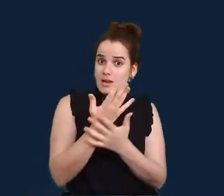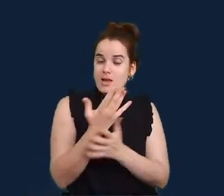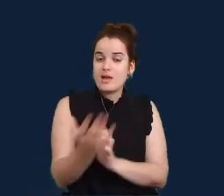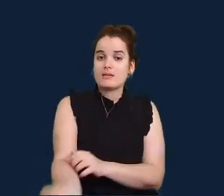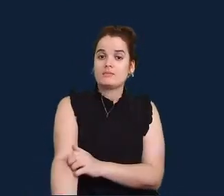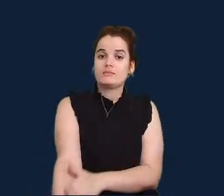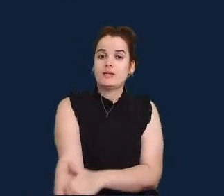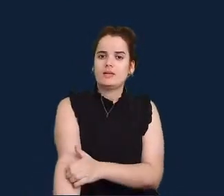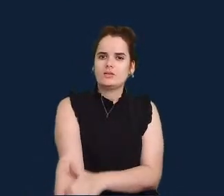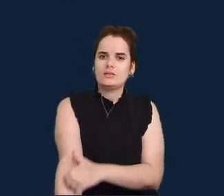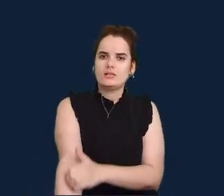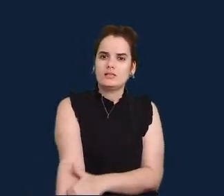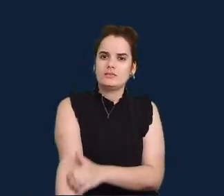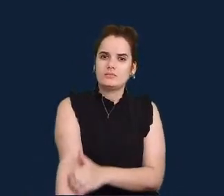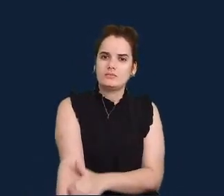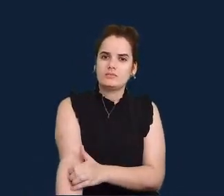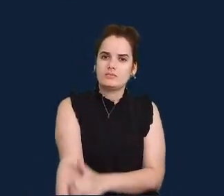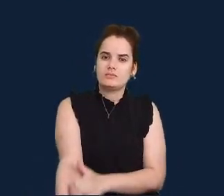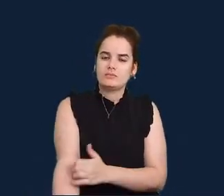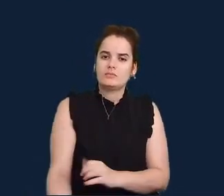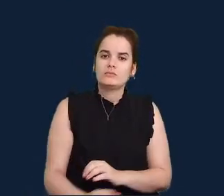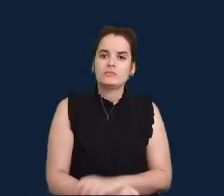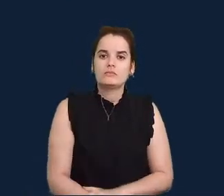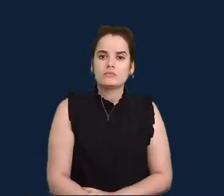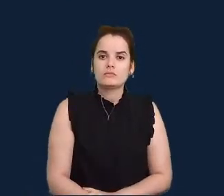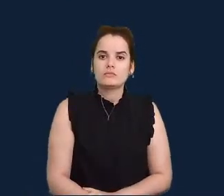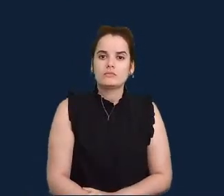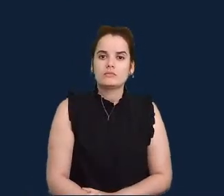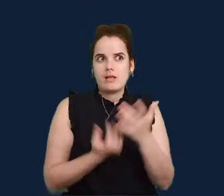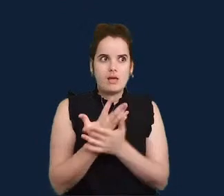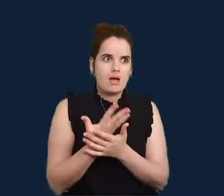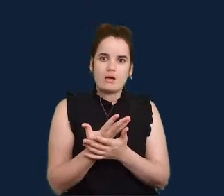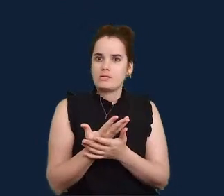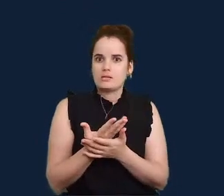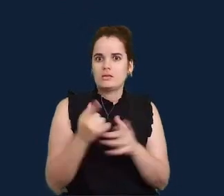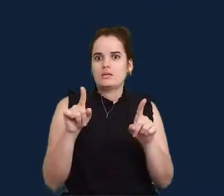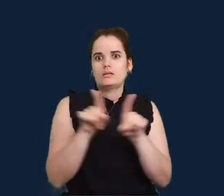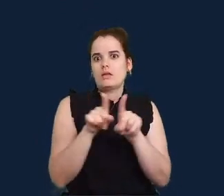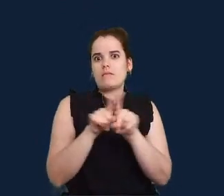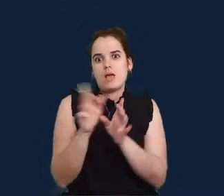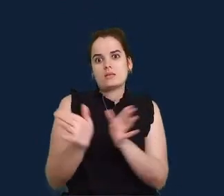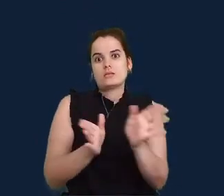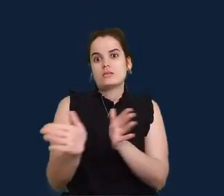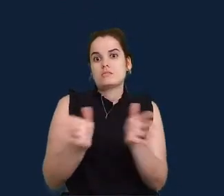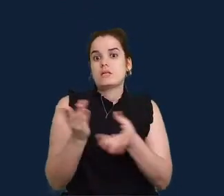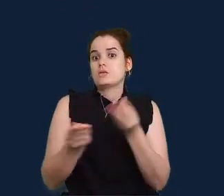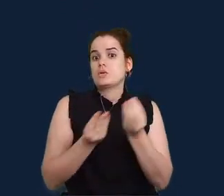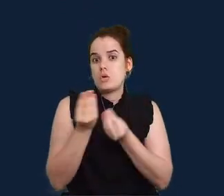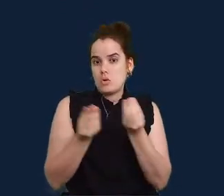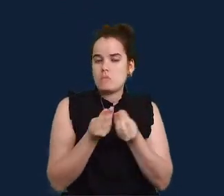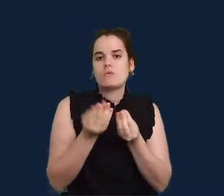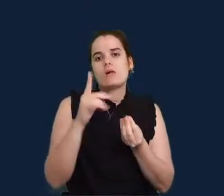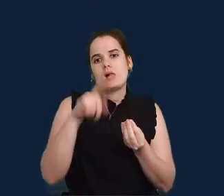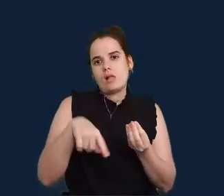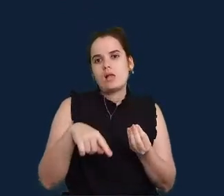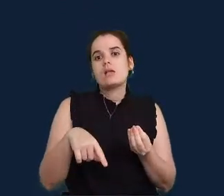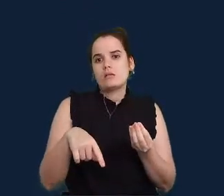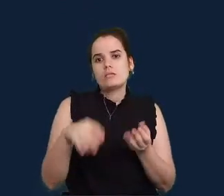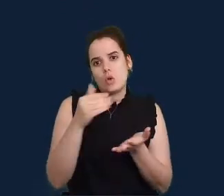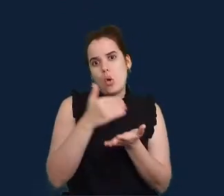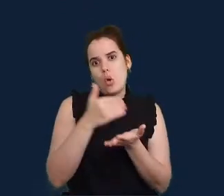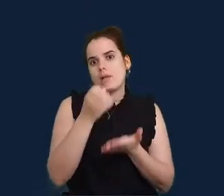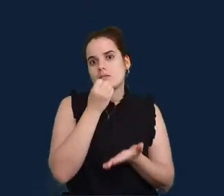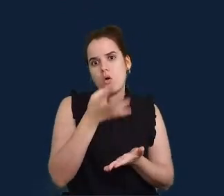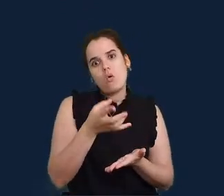like that too. So I think that's a great starting point. Amy Casel is another expert